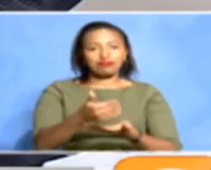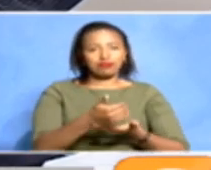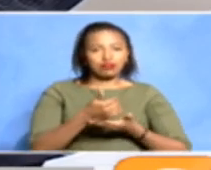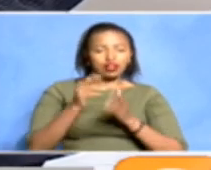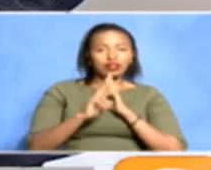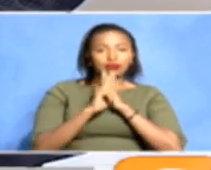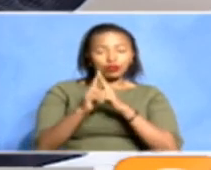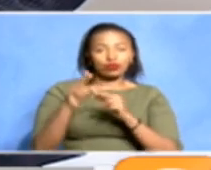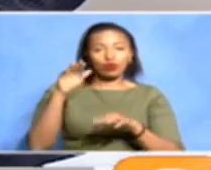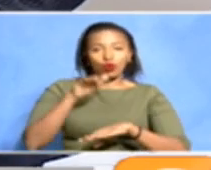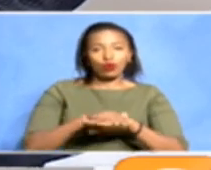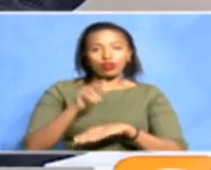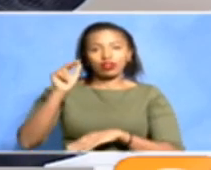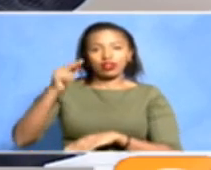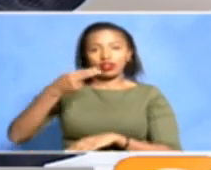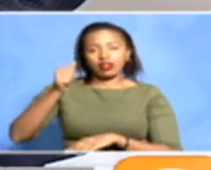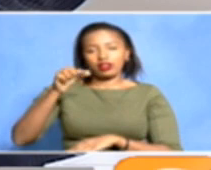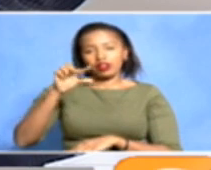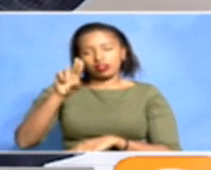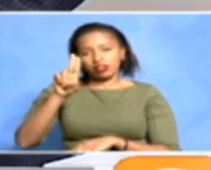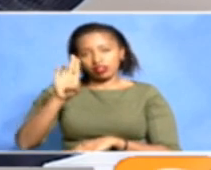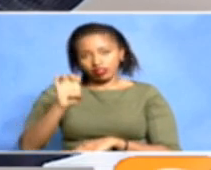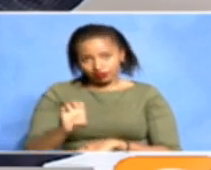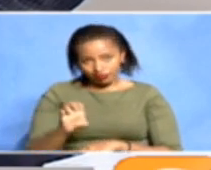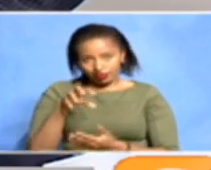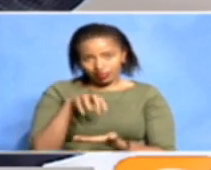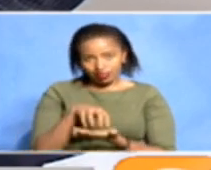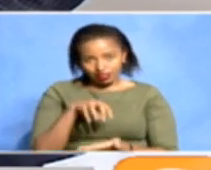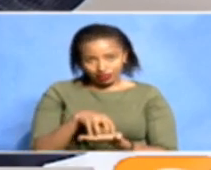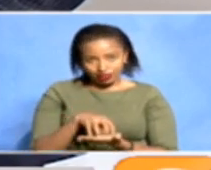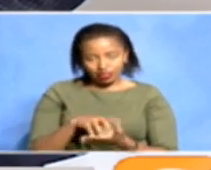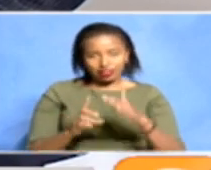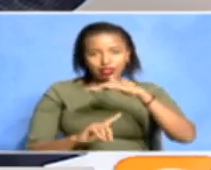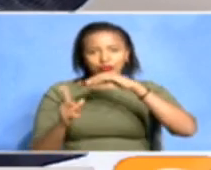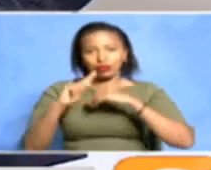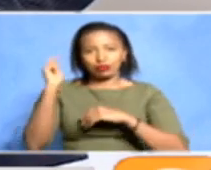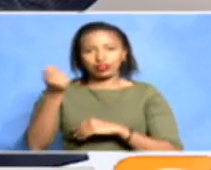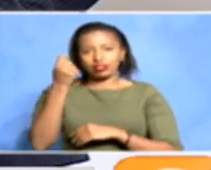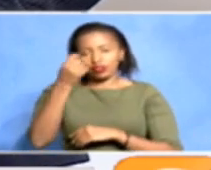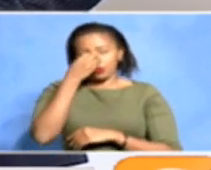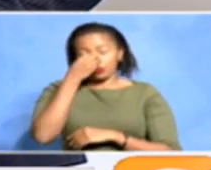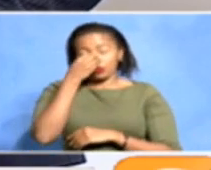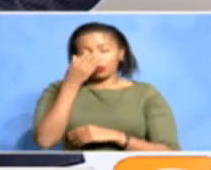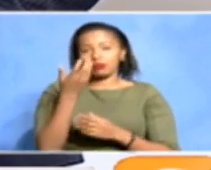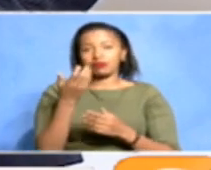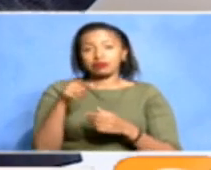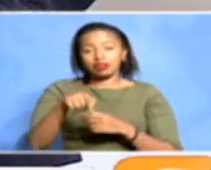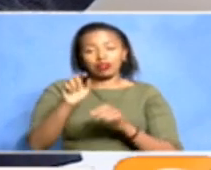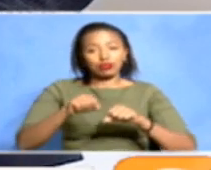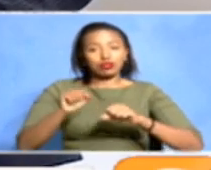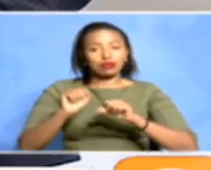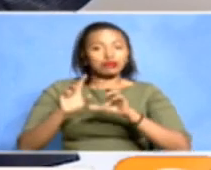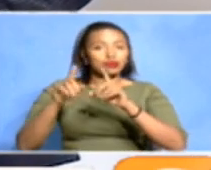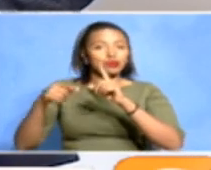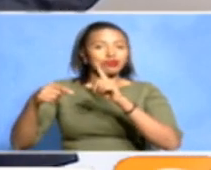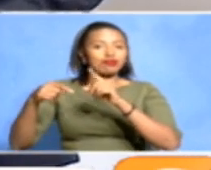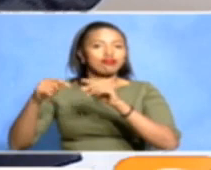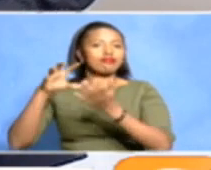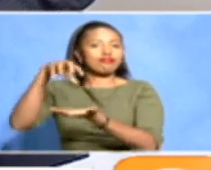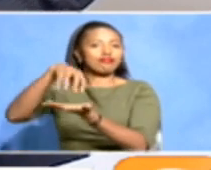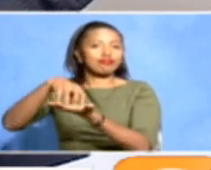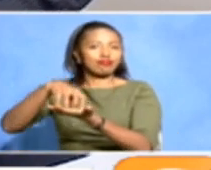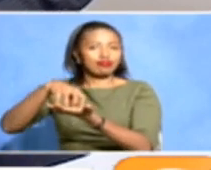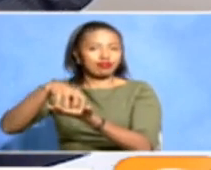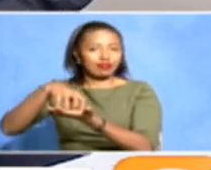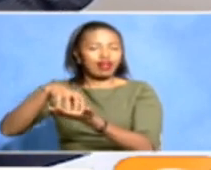case could stop Deputy President William Ruto from succeeding President Uhuru Kenyatta. But as the politicians spoke in Nyeri,